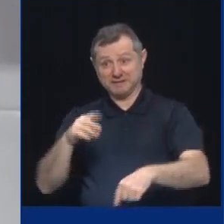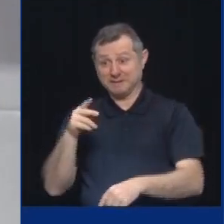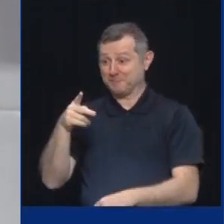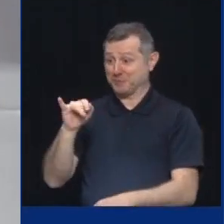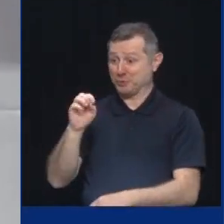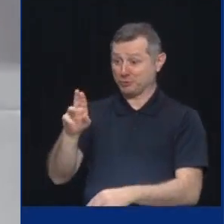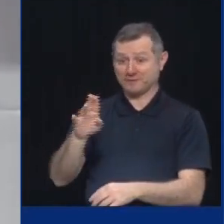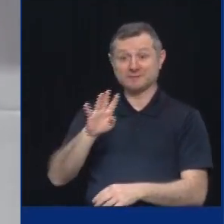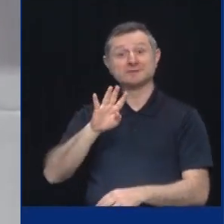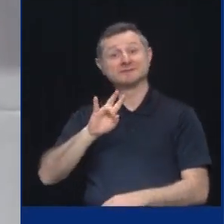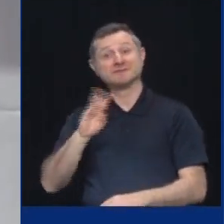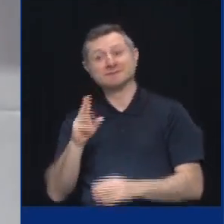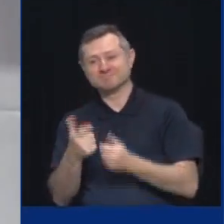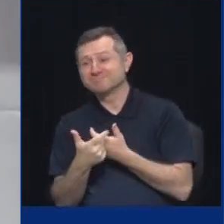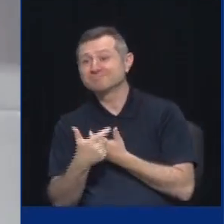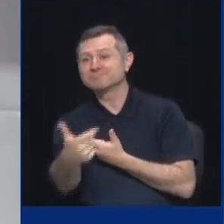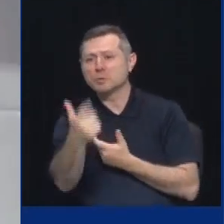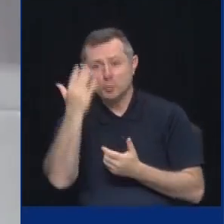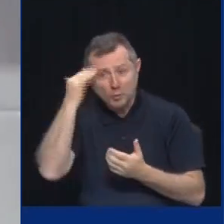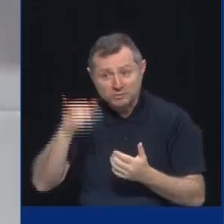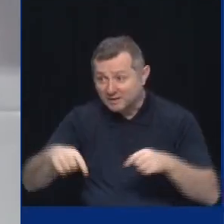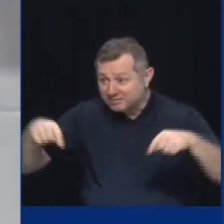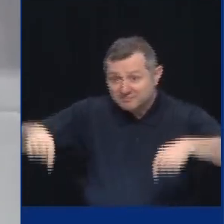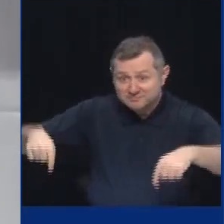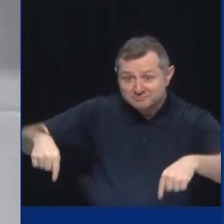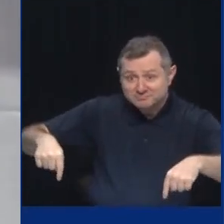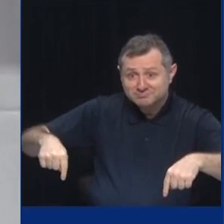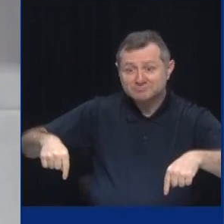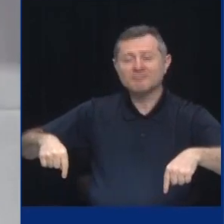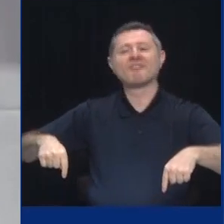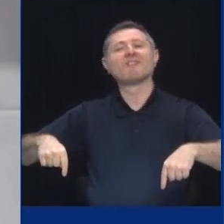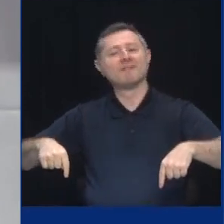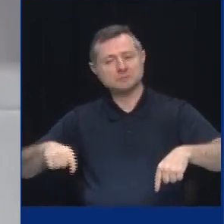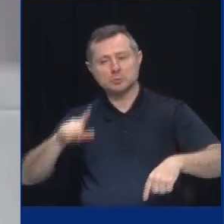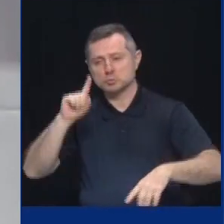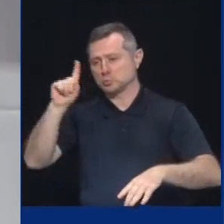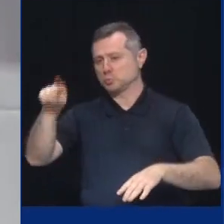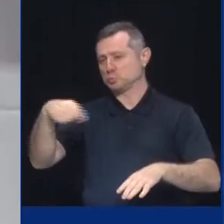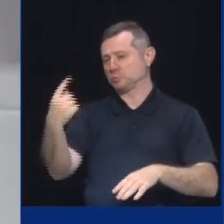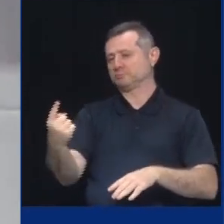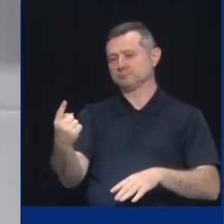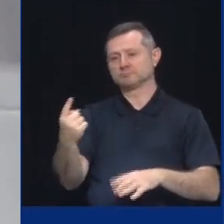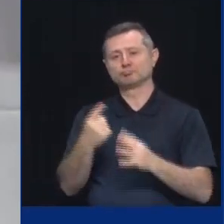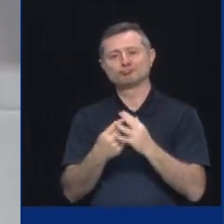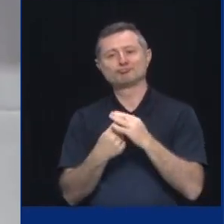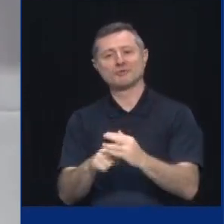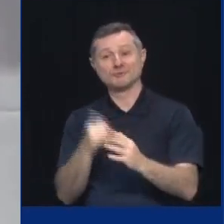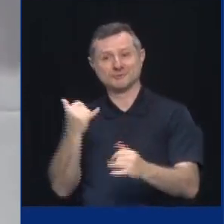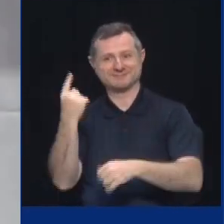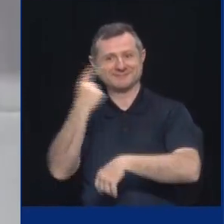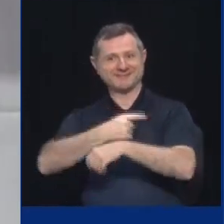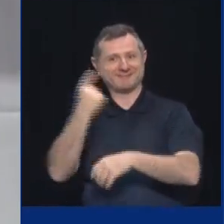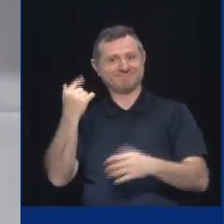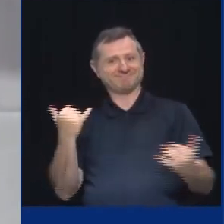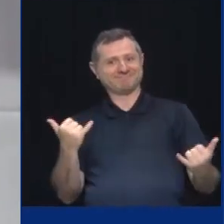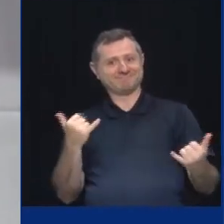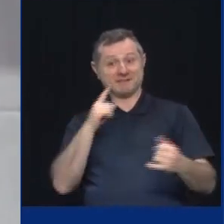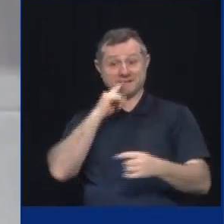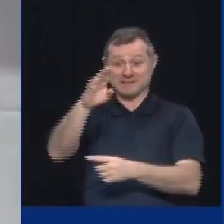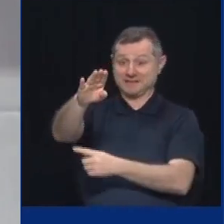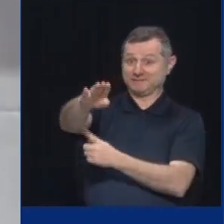Pier 76 is because Pier 76 did not exist before today. As a matter of fact, later this afternoon, we're actually going to cut the